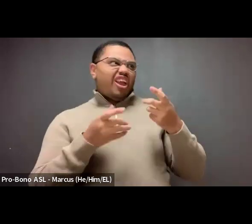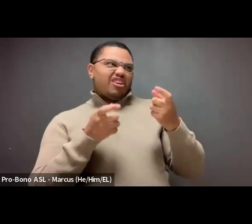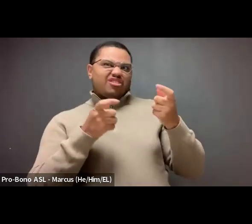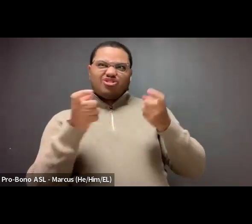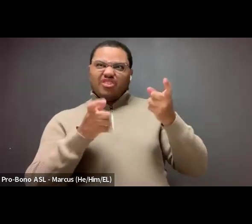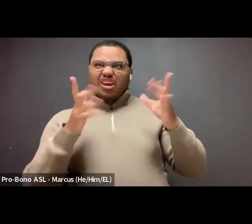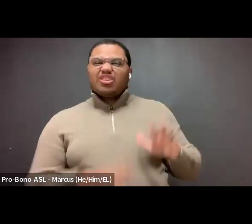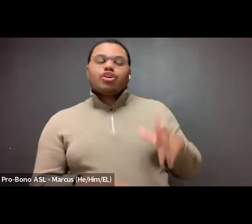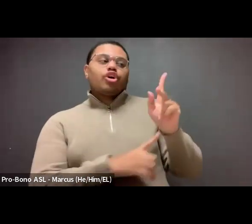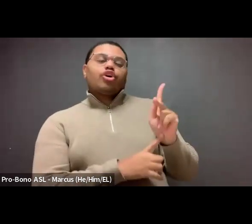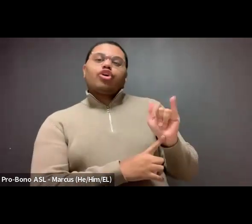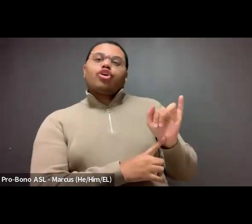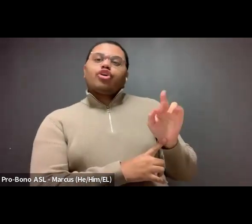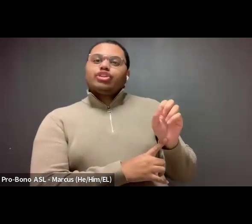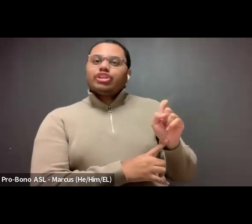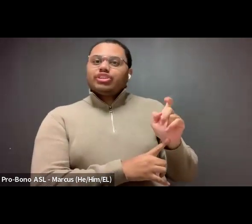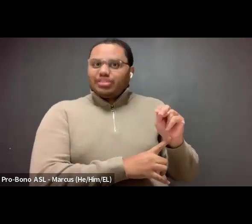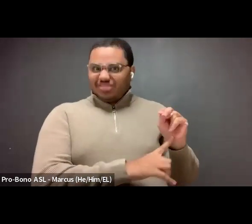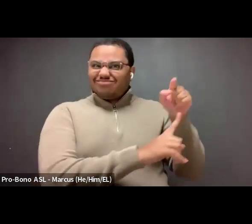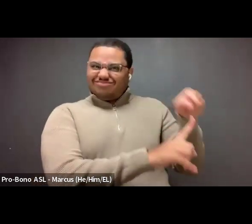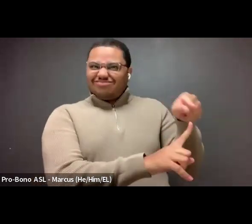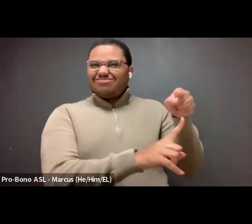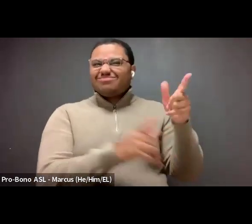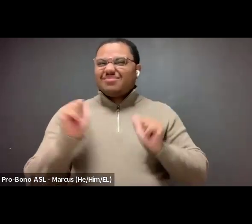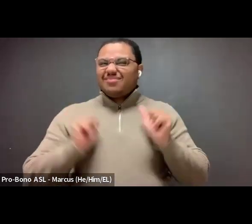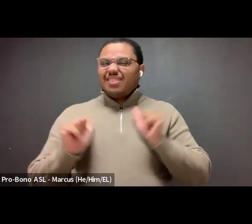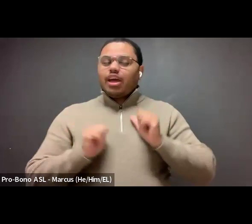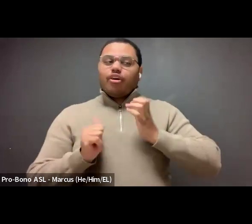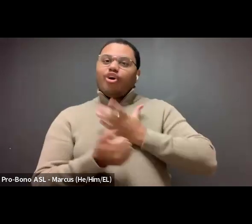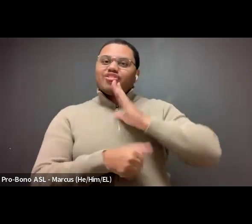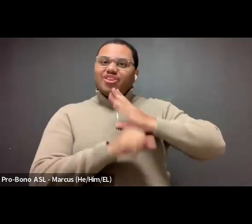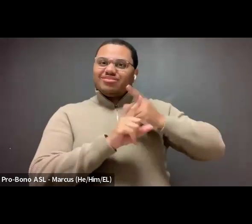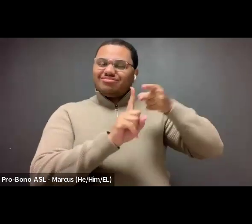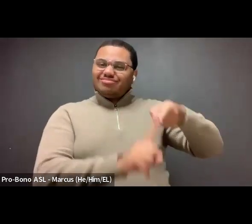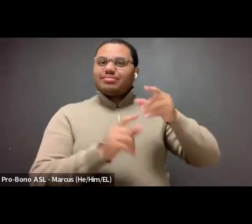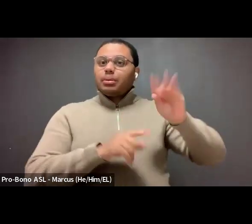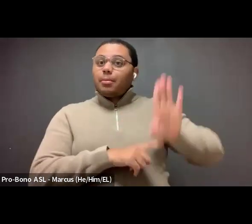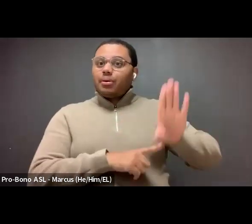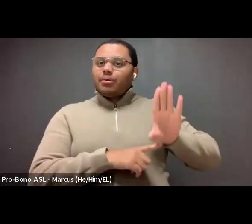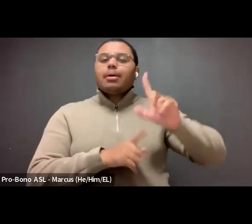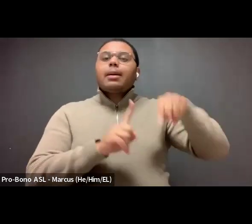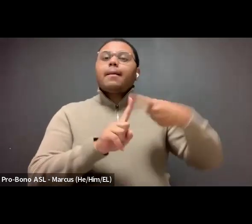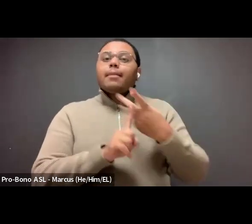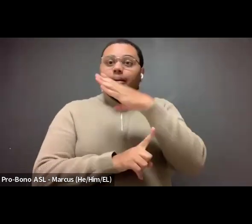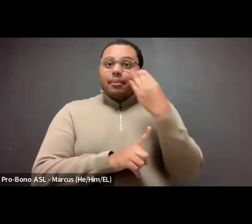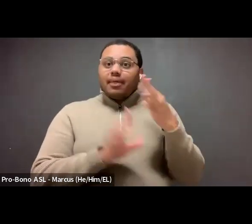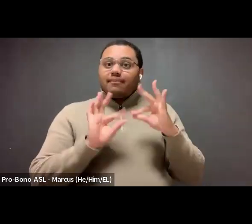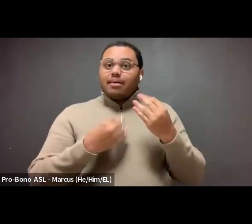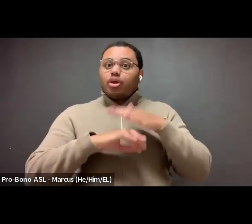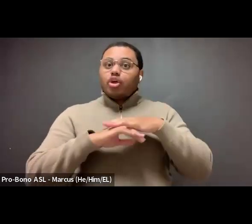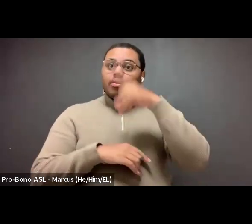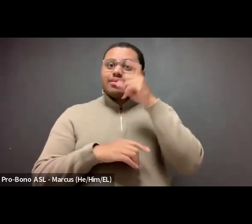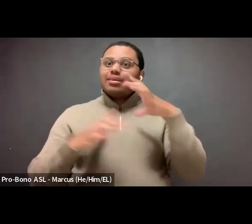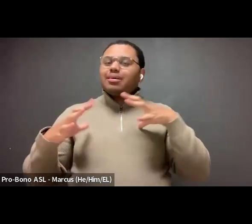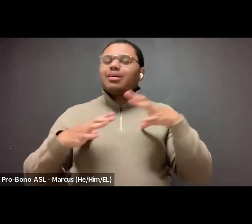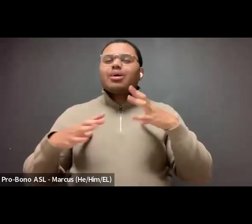Daughters Like Pillars, at the Huntington Theater in Boston, Massachusetts. The play is about a Black family on a summer vacation, hungry to heal